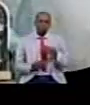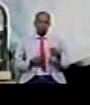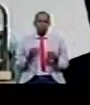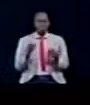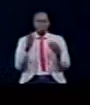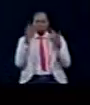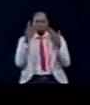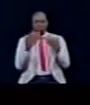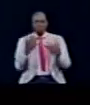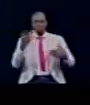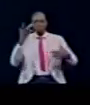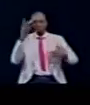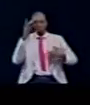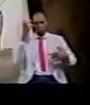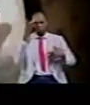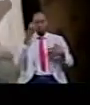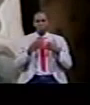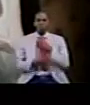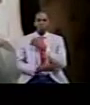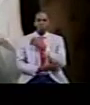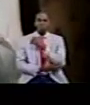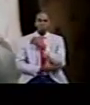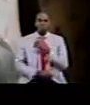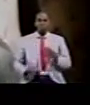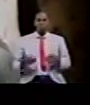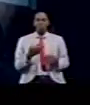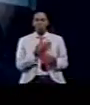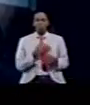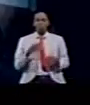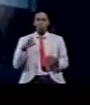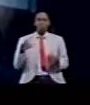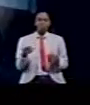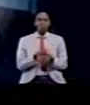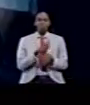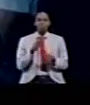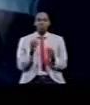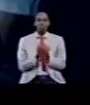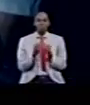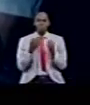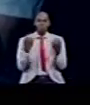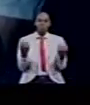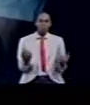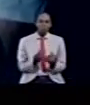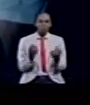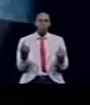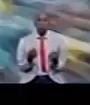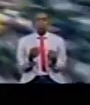name. In Jesus' name we pray. Amen.